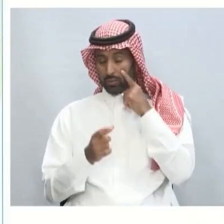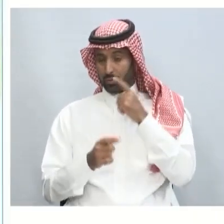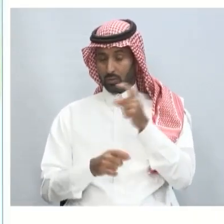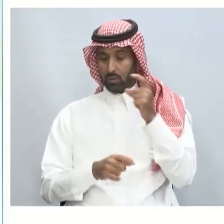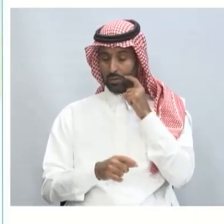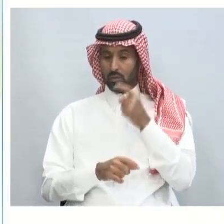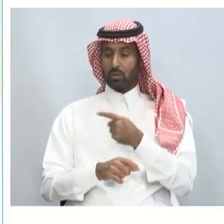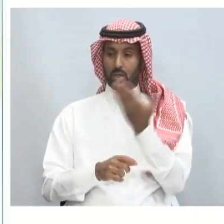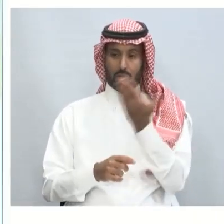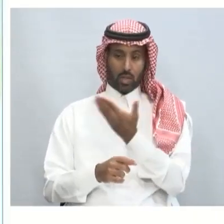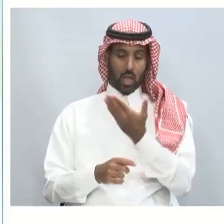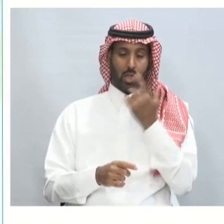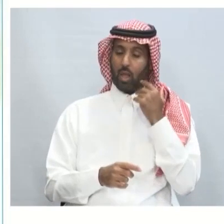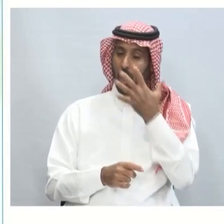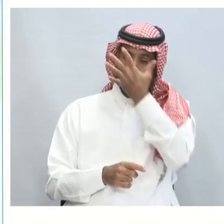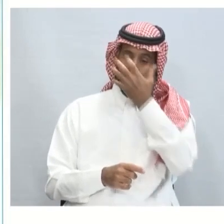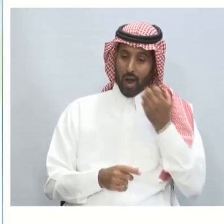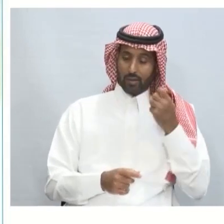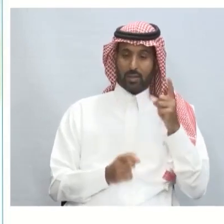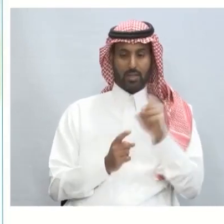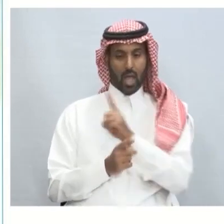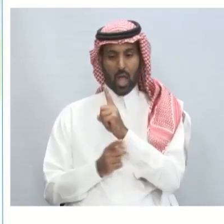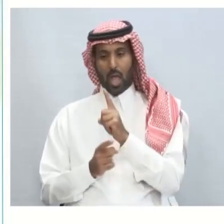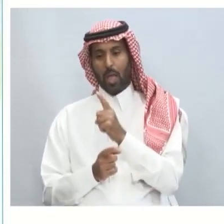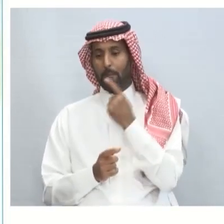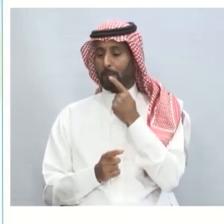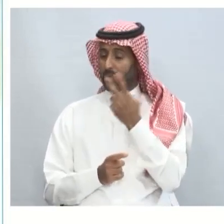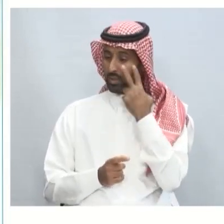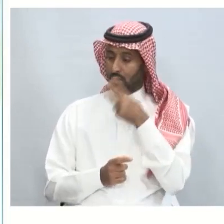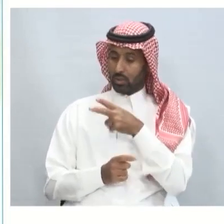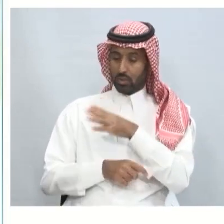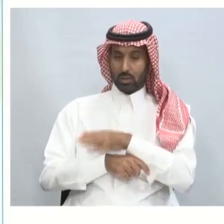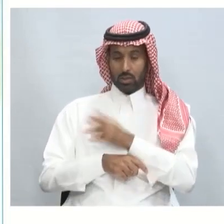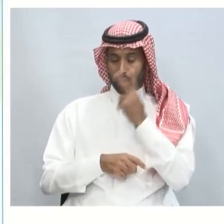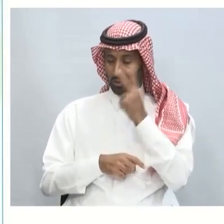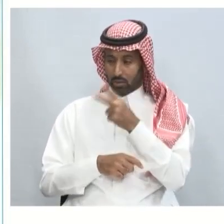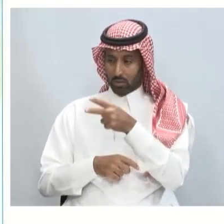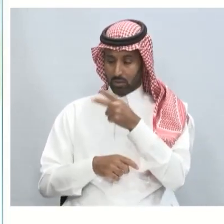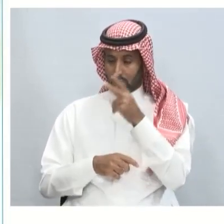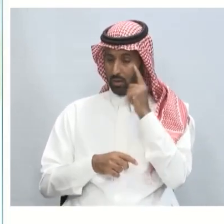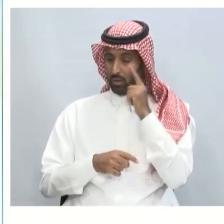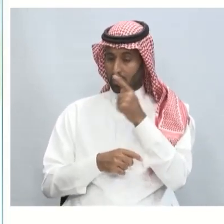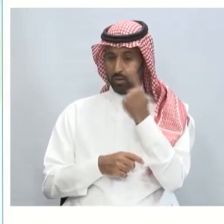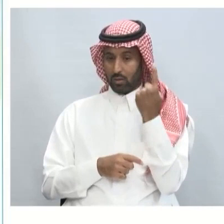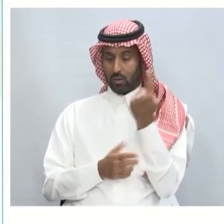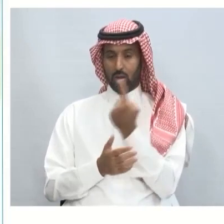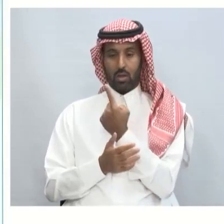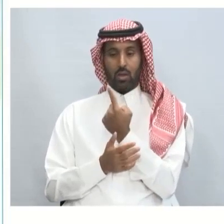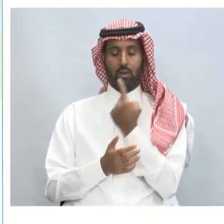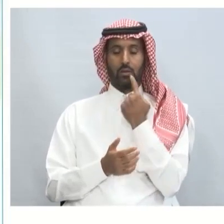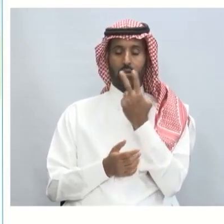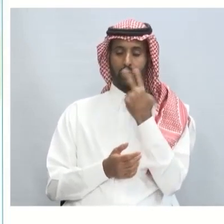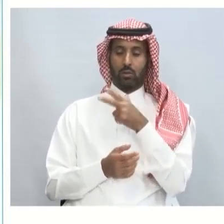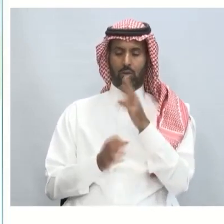a zoologist, someone who studies the animals. He said, I'm keen, a respectful observer of nature. I